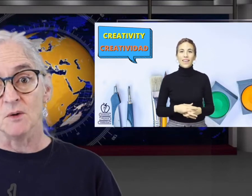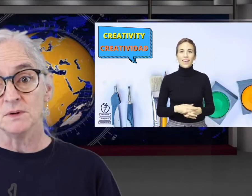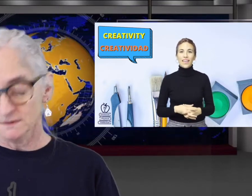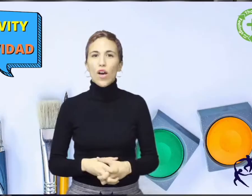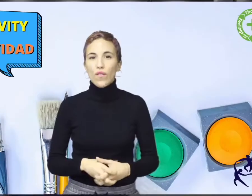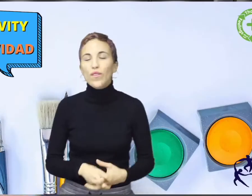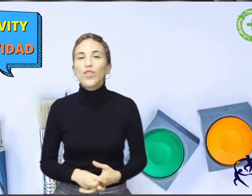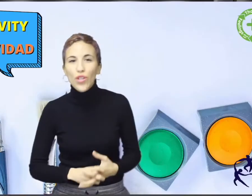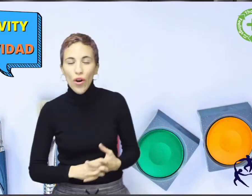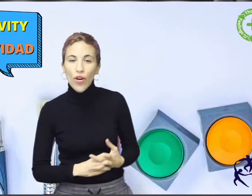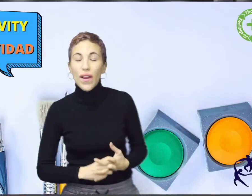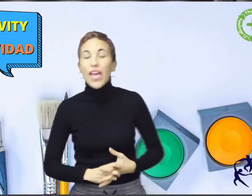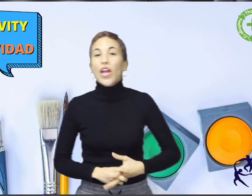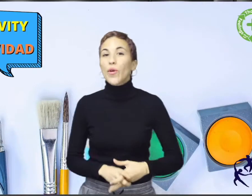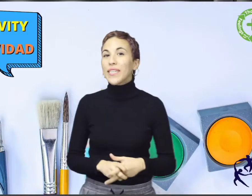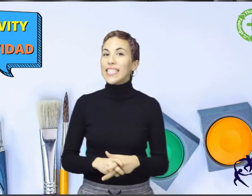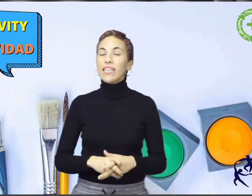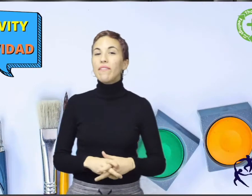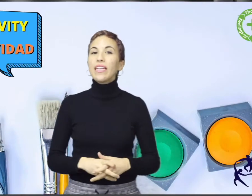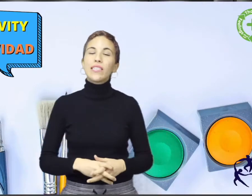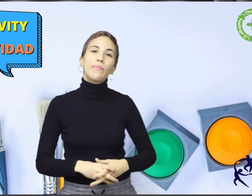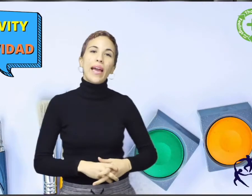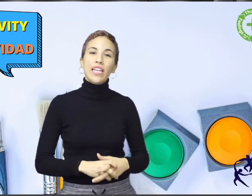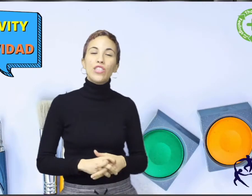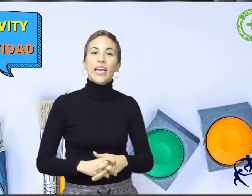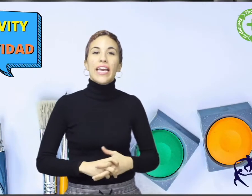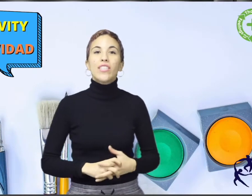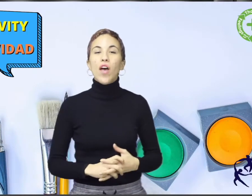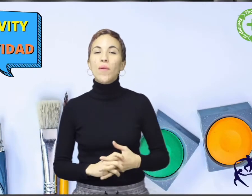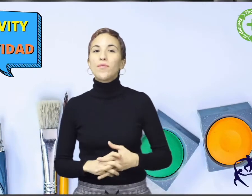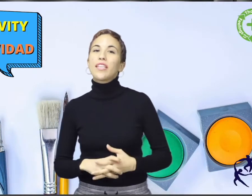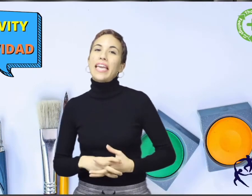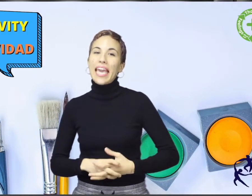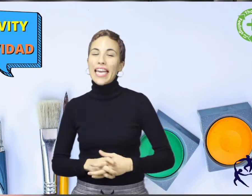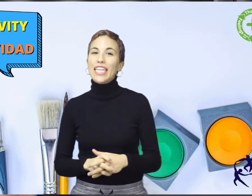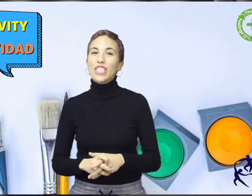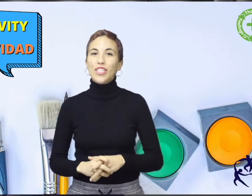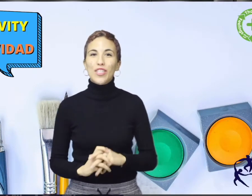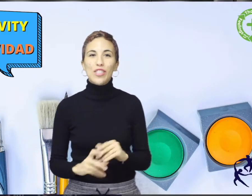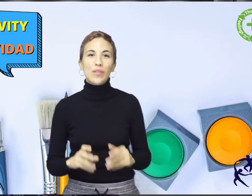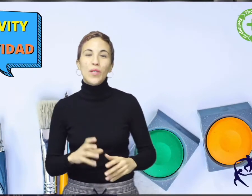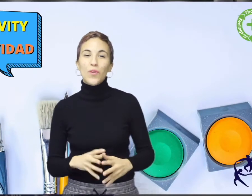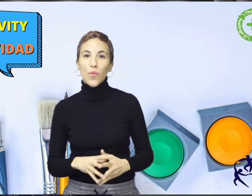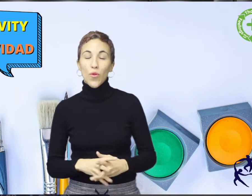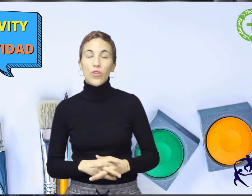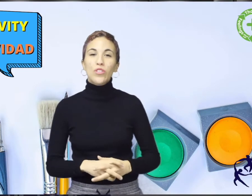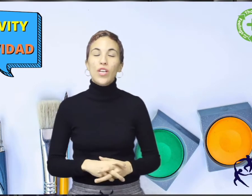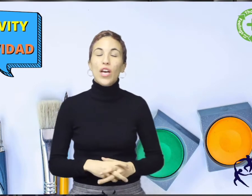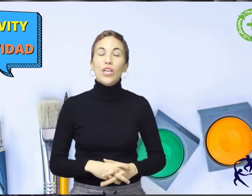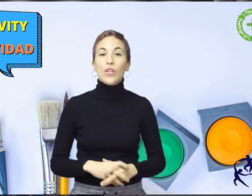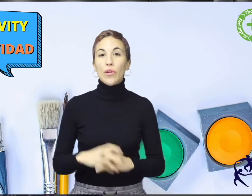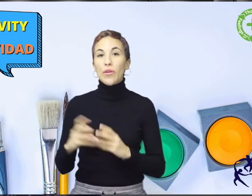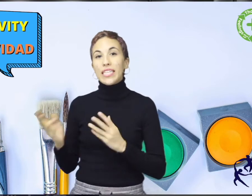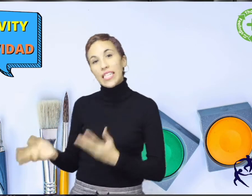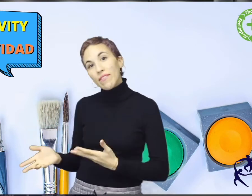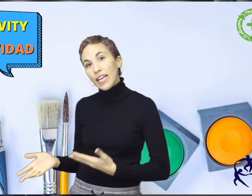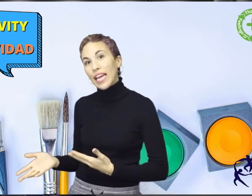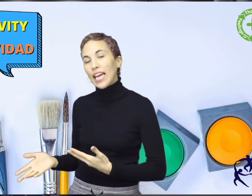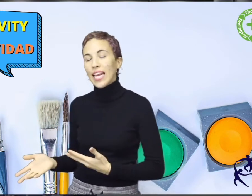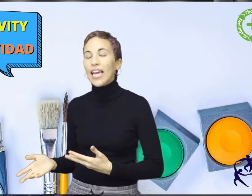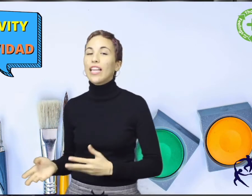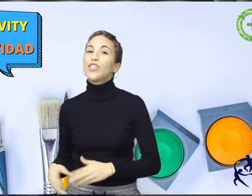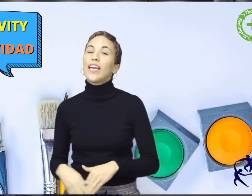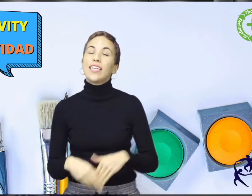some help. For sure. Creativity in Spanish, it's almost like English. There are similar words. So creativity